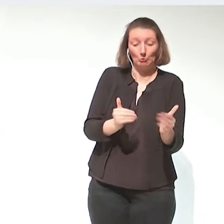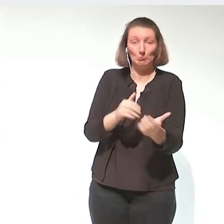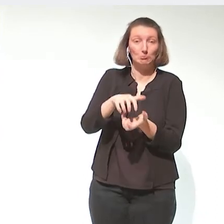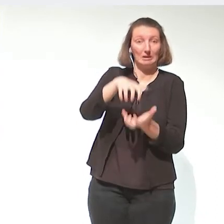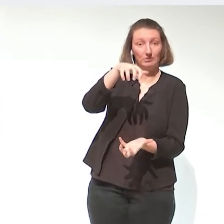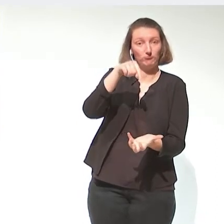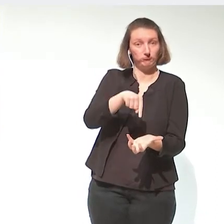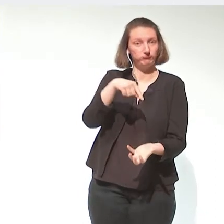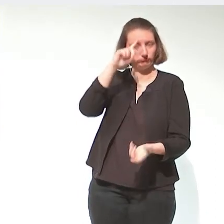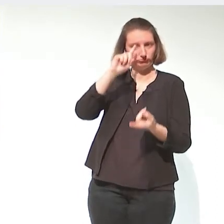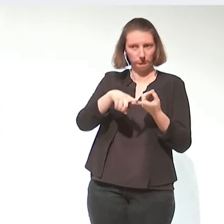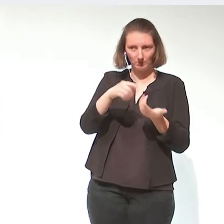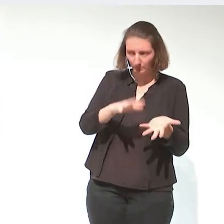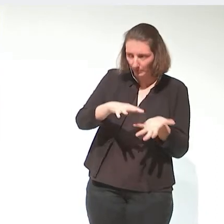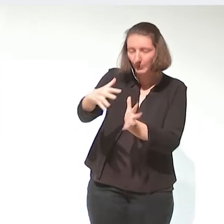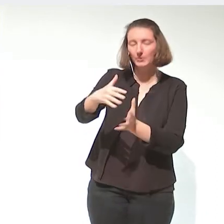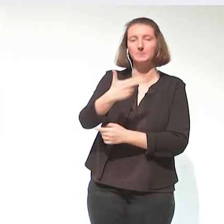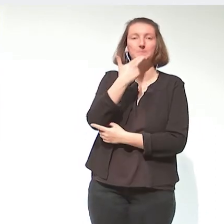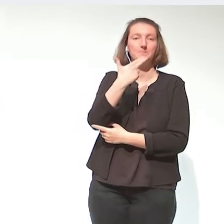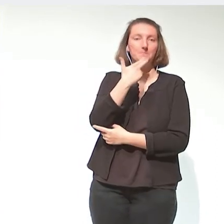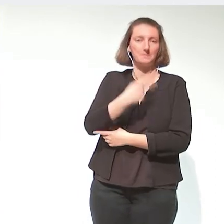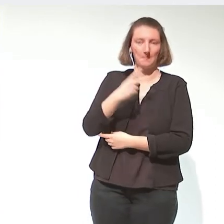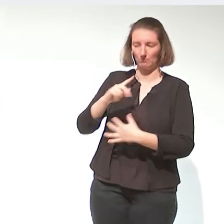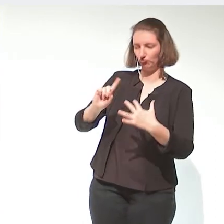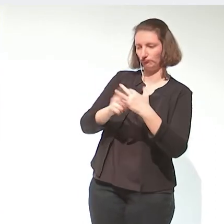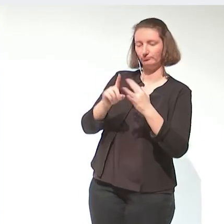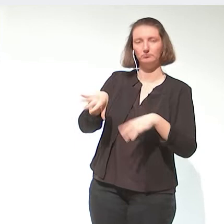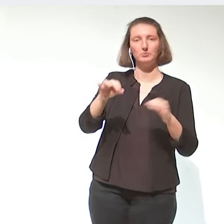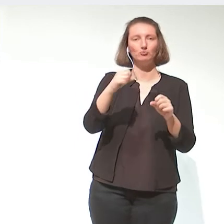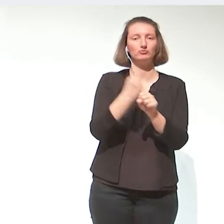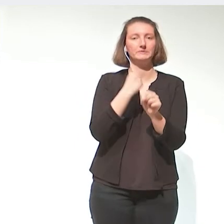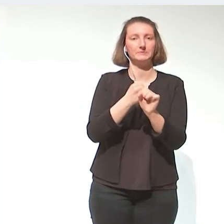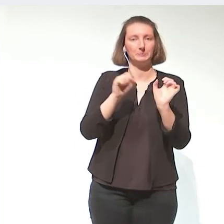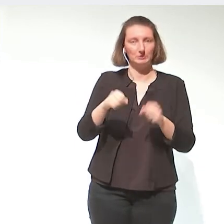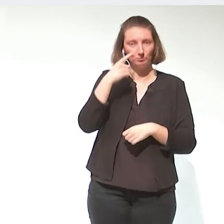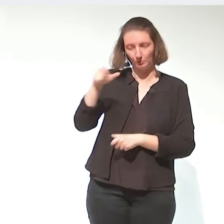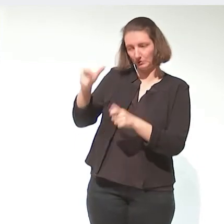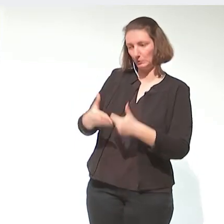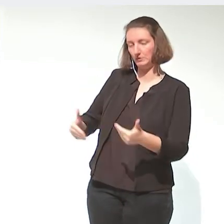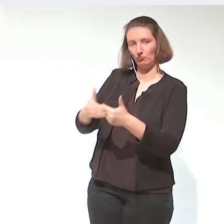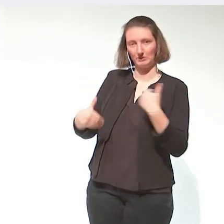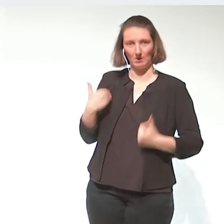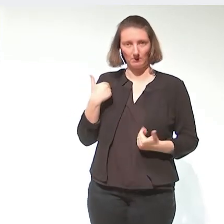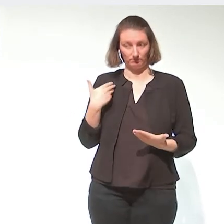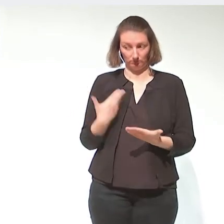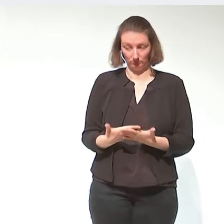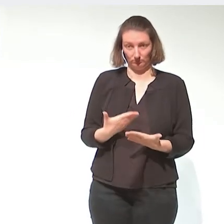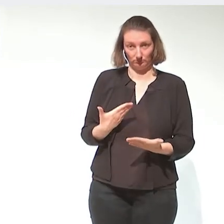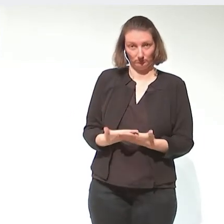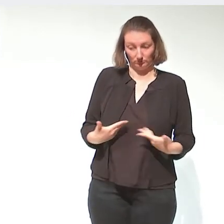package designed to improve the effectiveness of access to the labour market for the